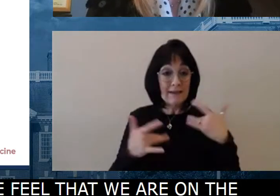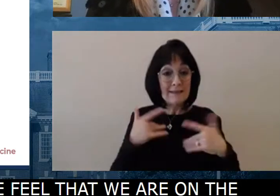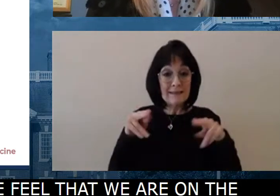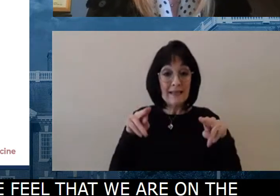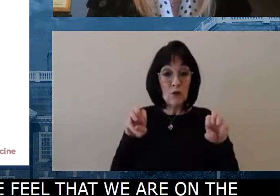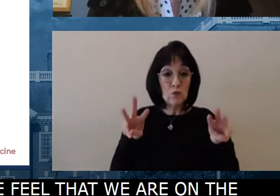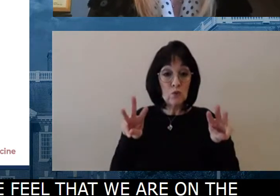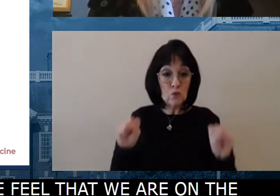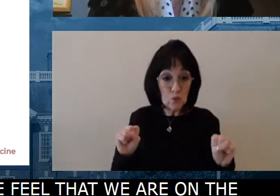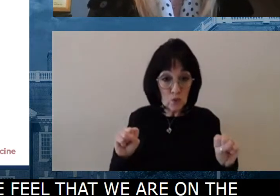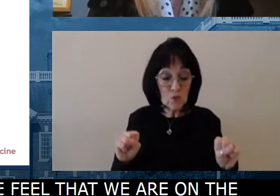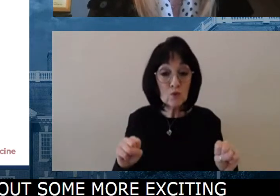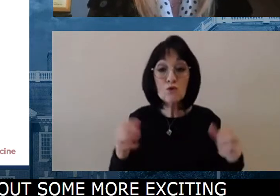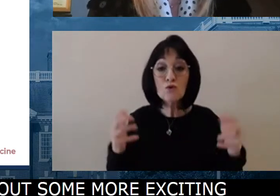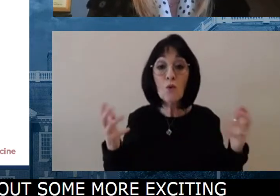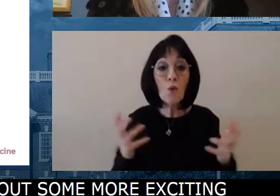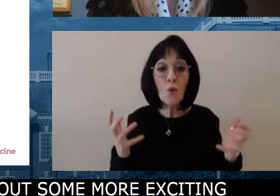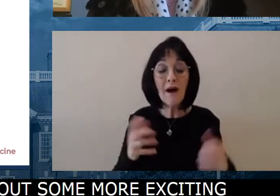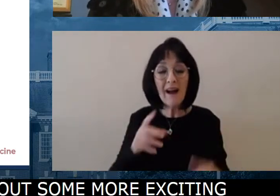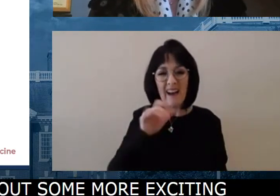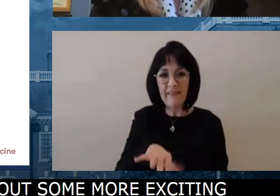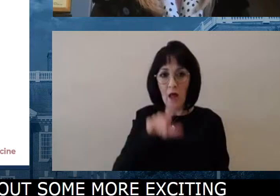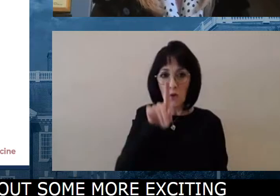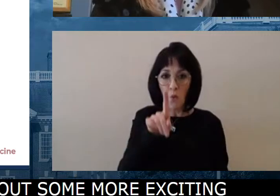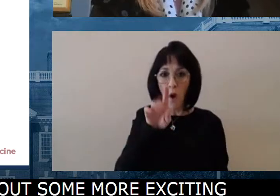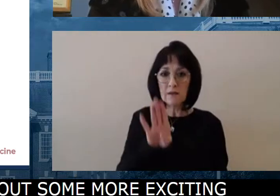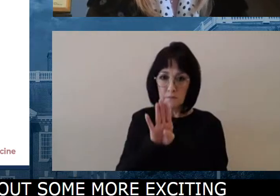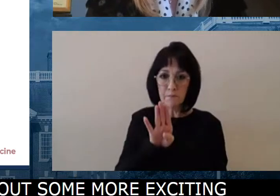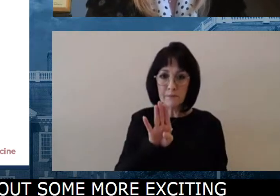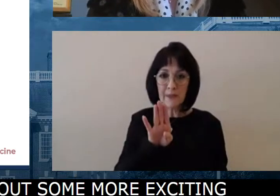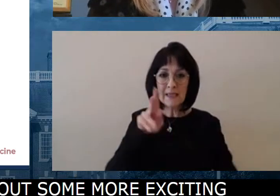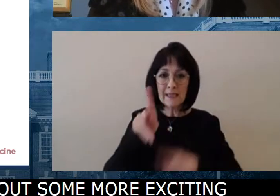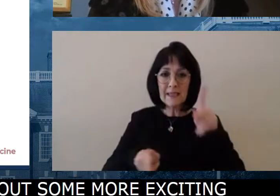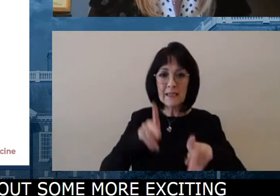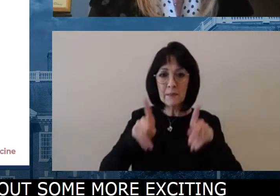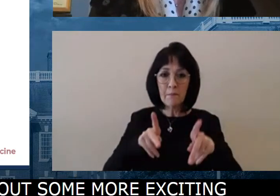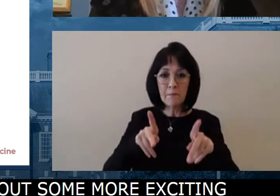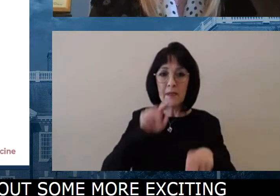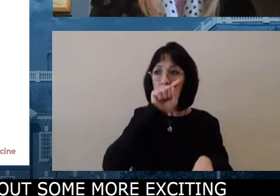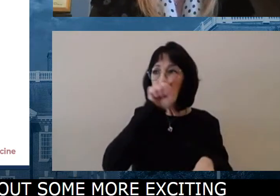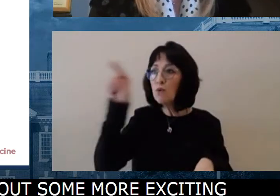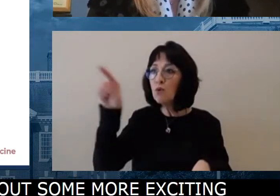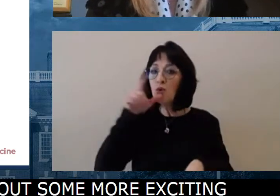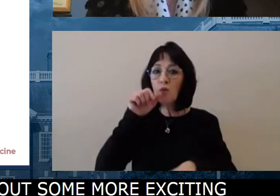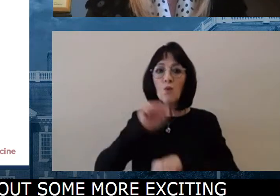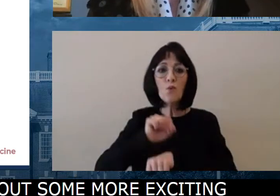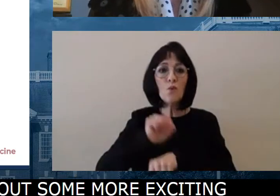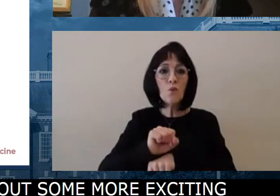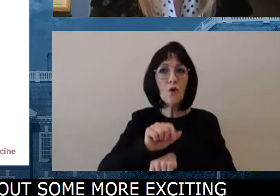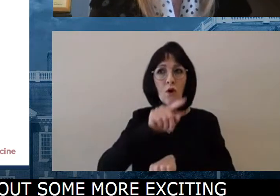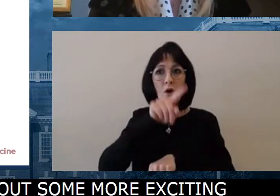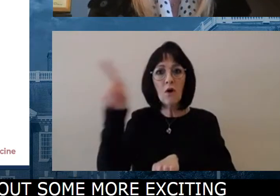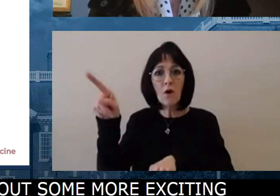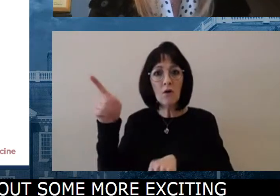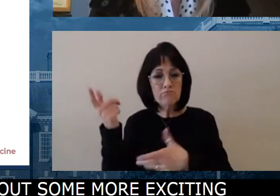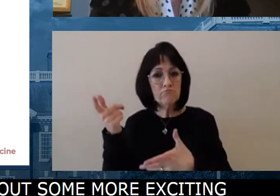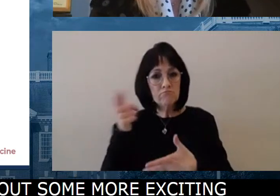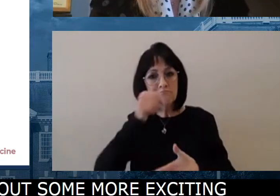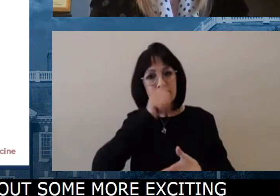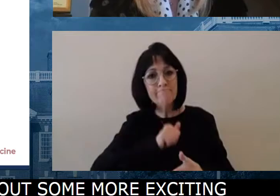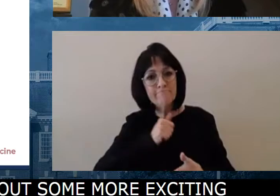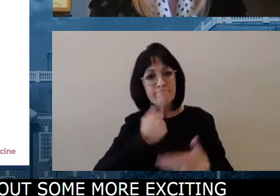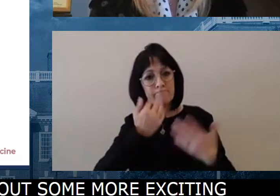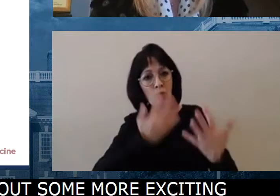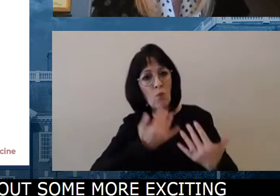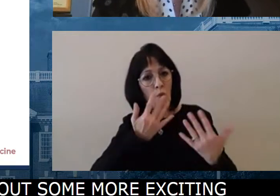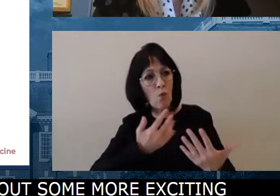of the 1B workforce. So we have been getting more first responders, law enforcement